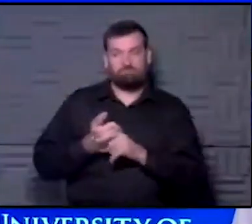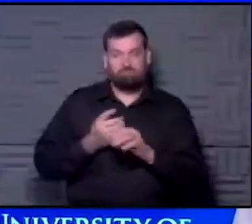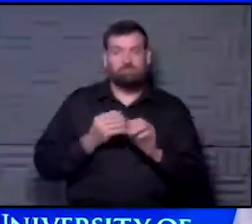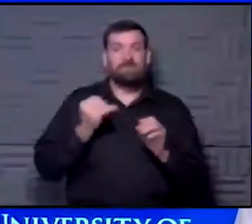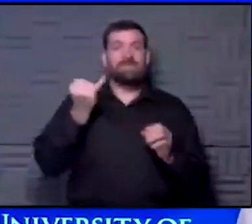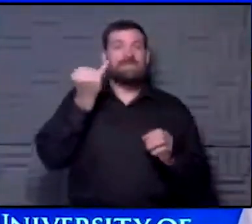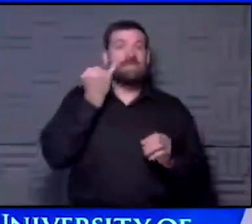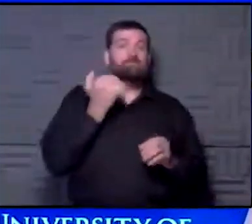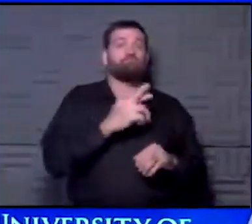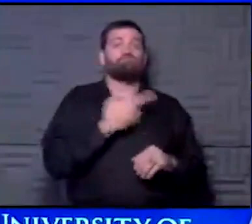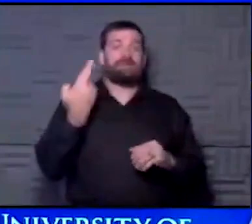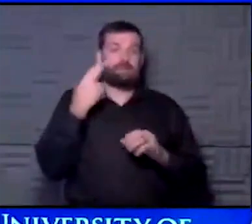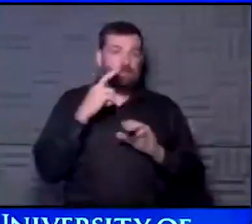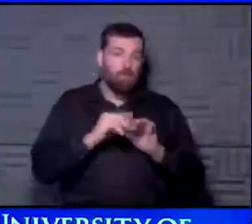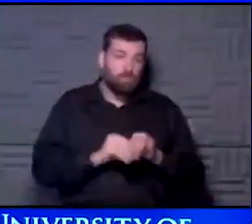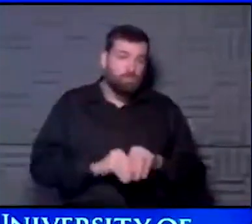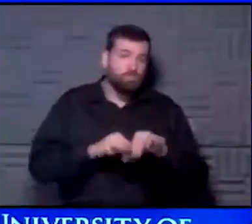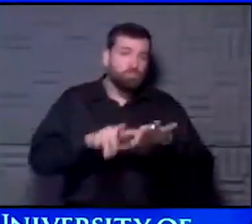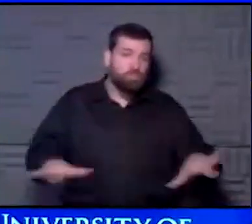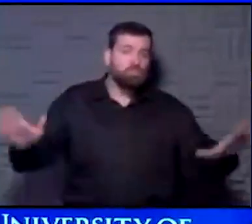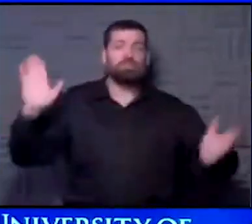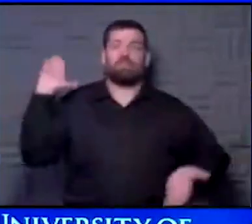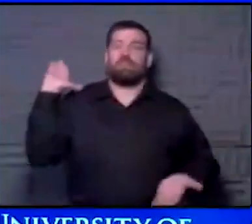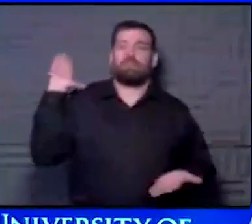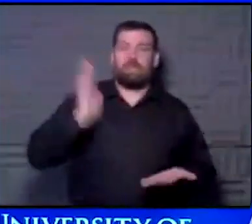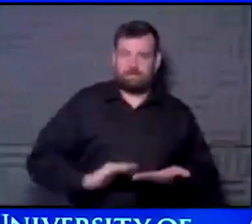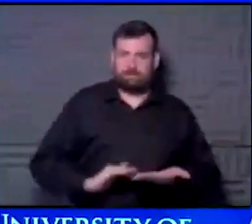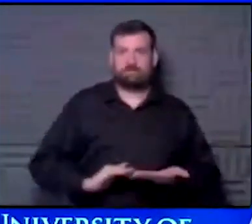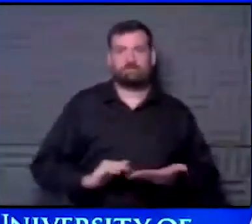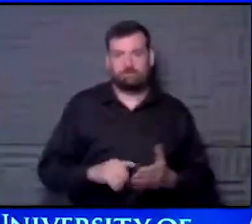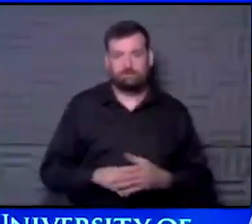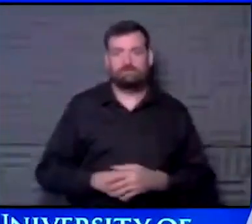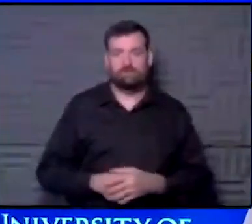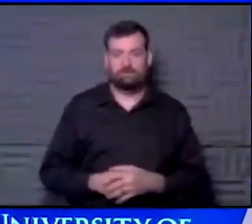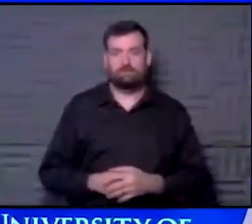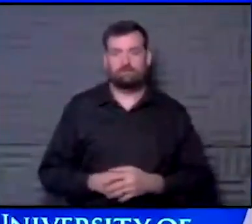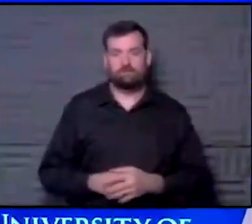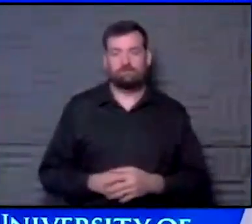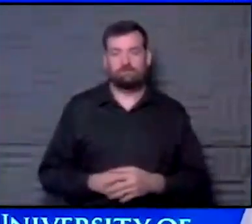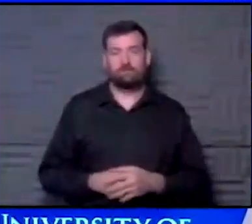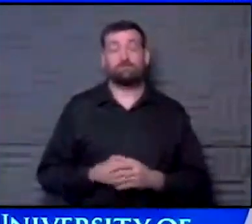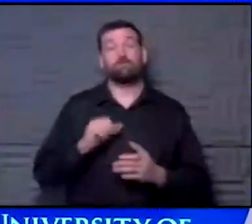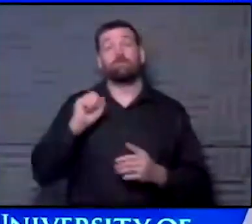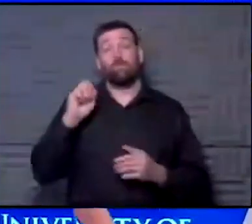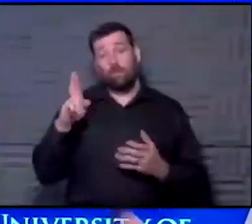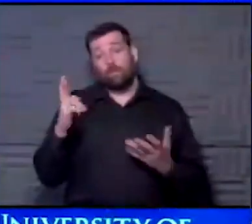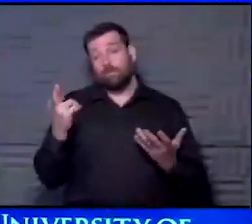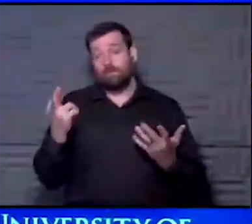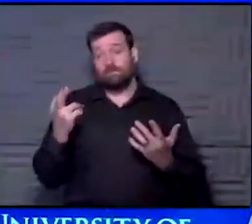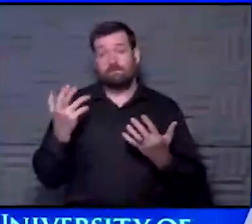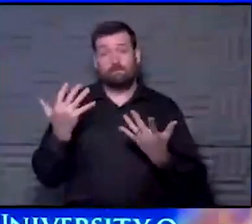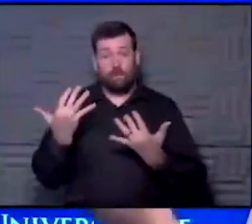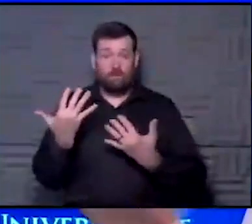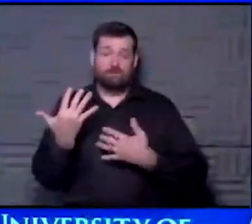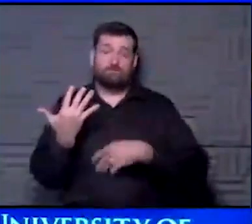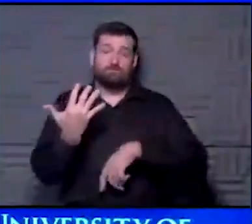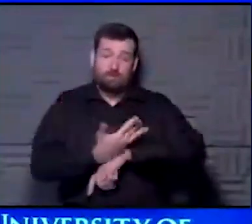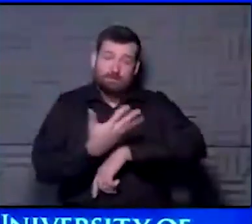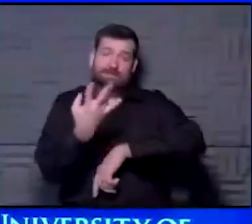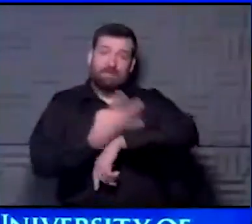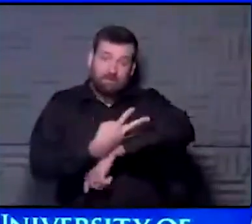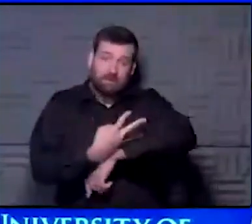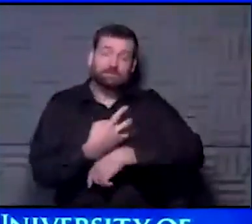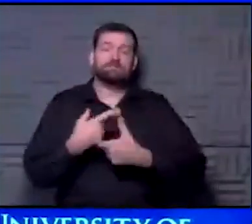the risk of their spreading it to someone else unknowingly passes. Yeah. Or you can wait 5 to 7 days, get a test, and then go